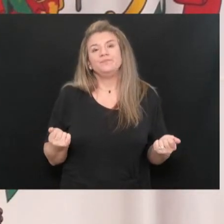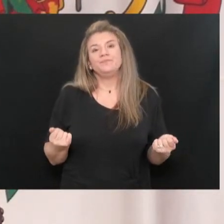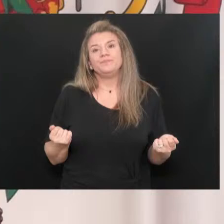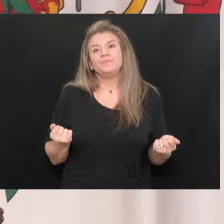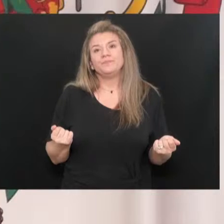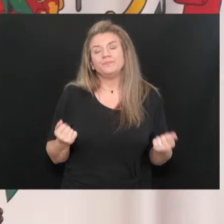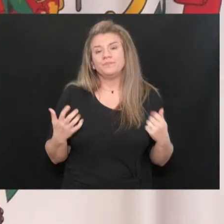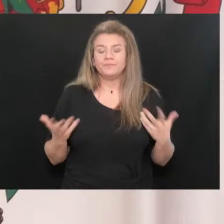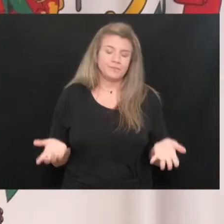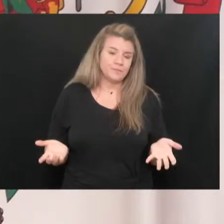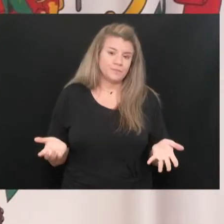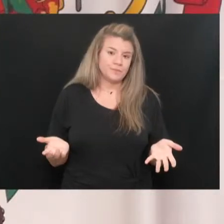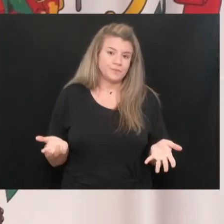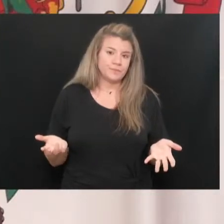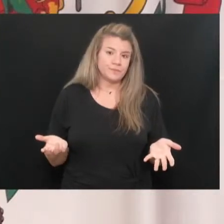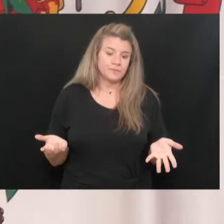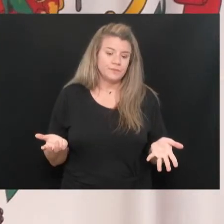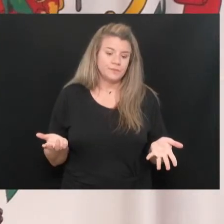so